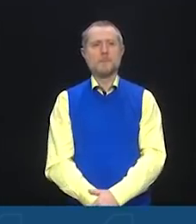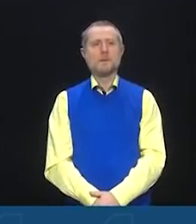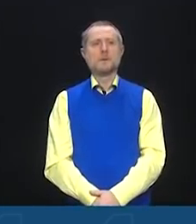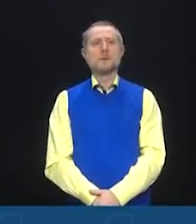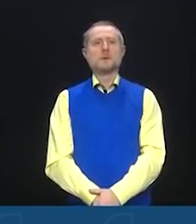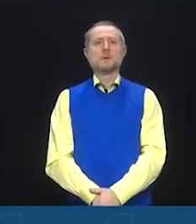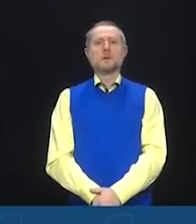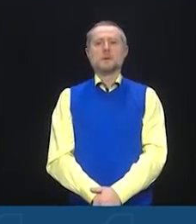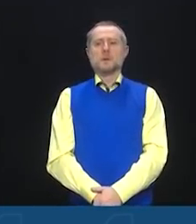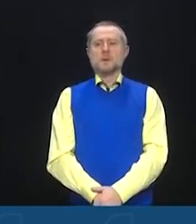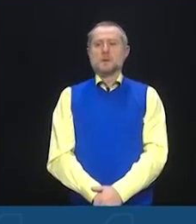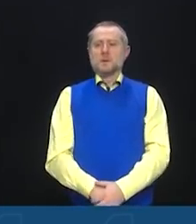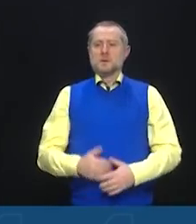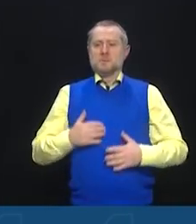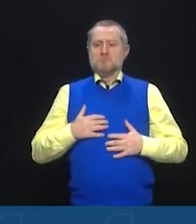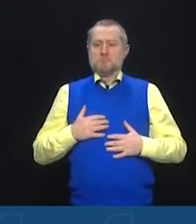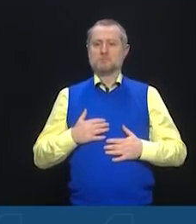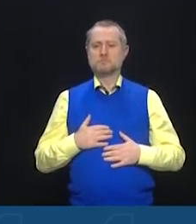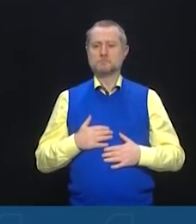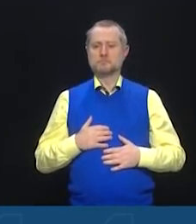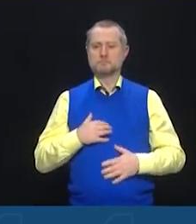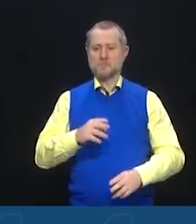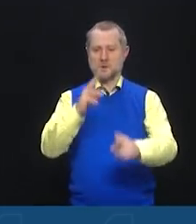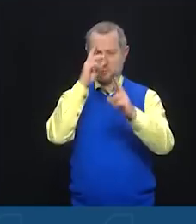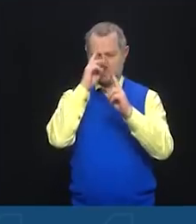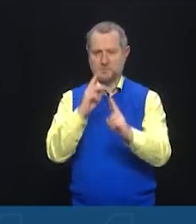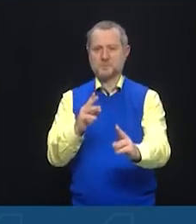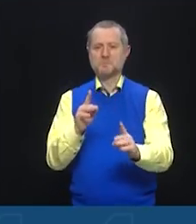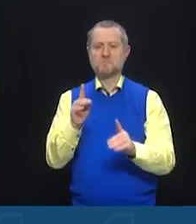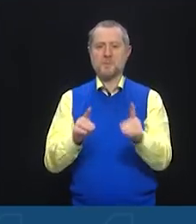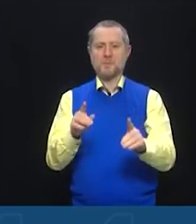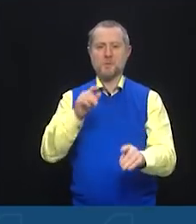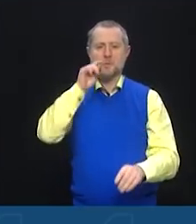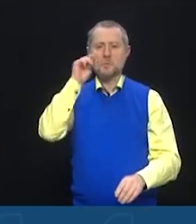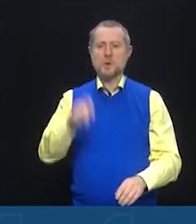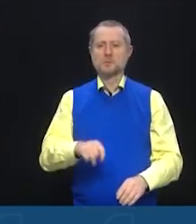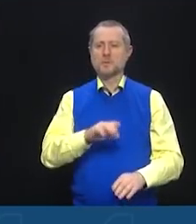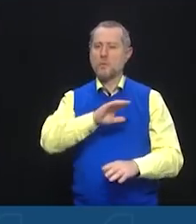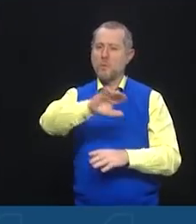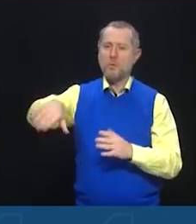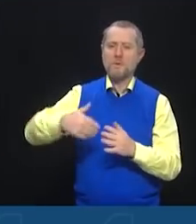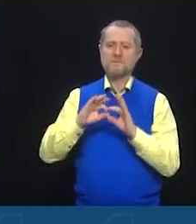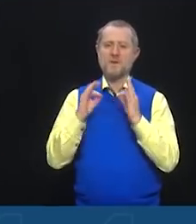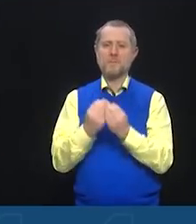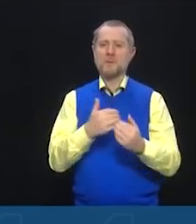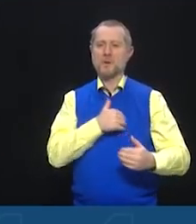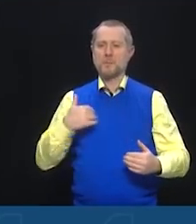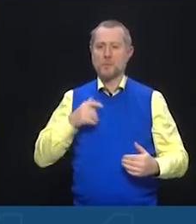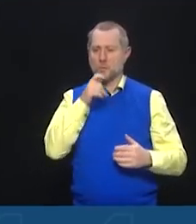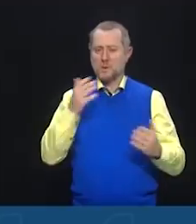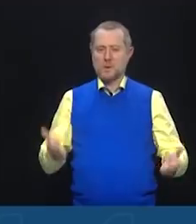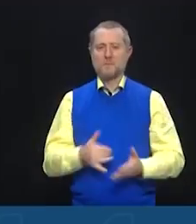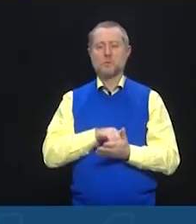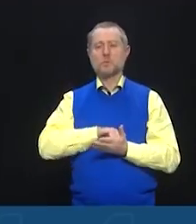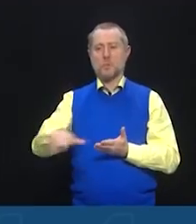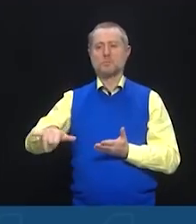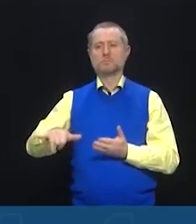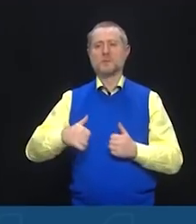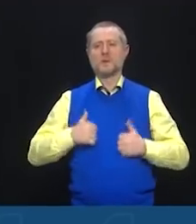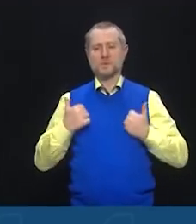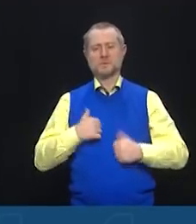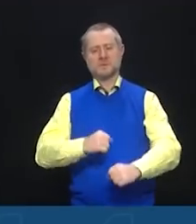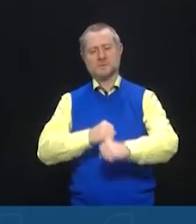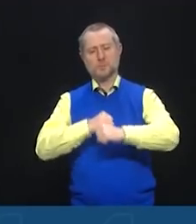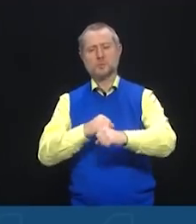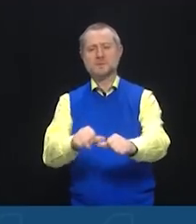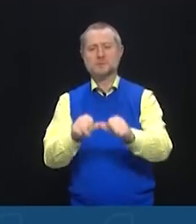And our hearts go out to the people of this country that is under siege and to all their family members who live in our state, and we will continue to protect them. We